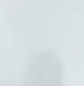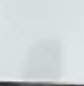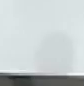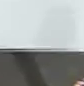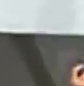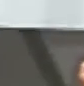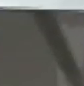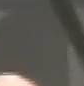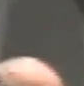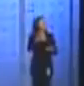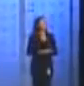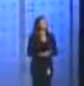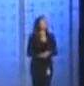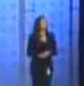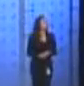You see,